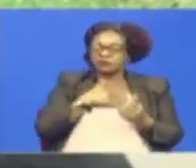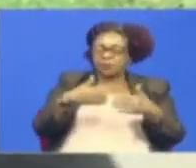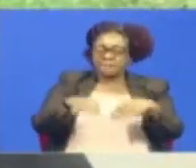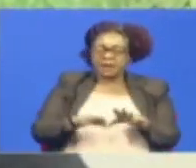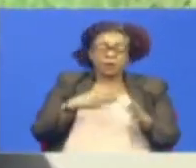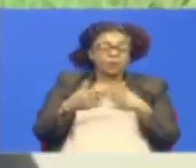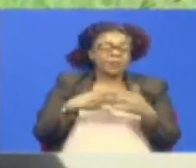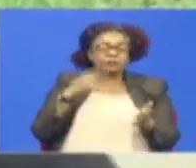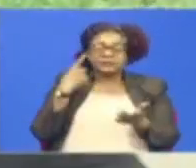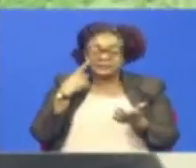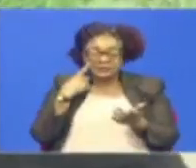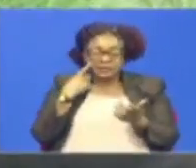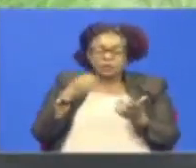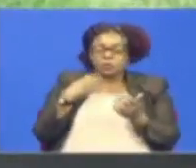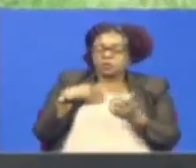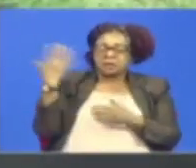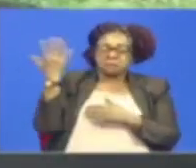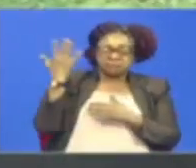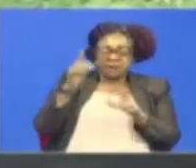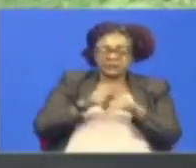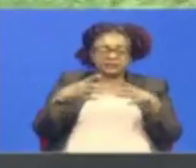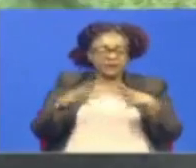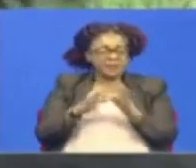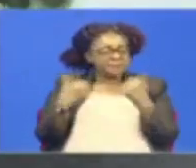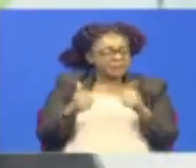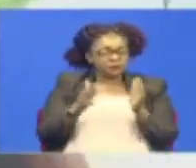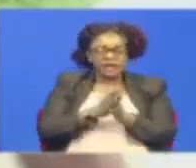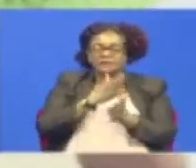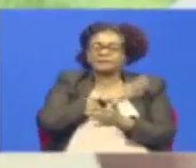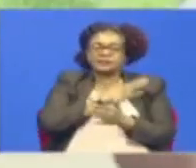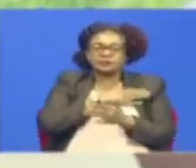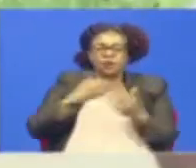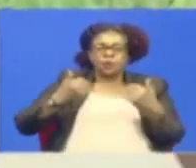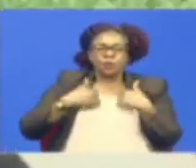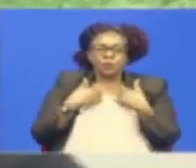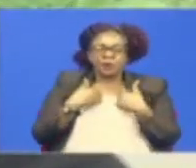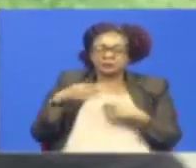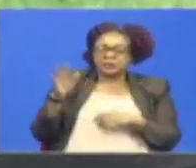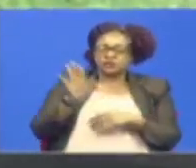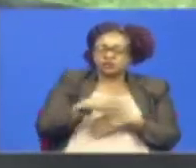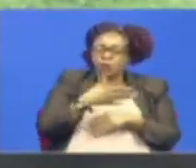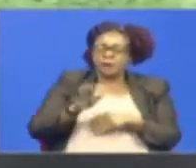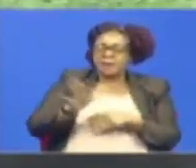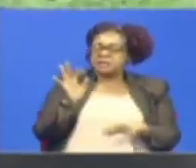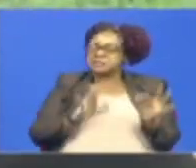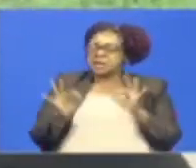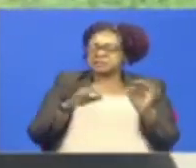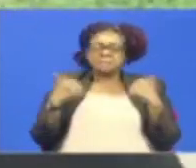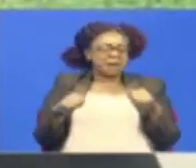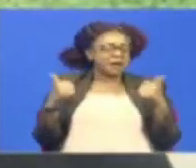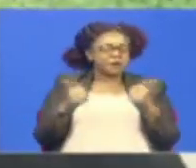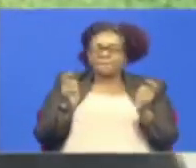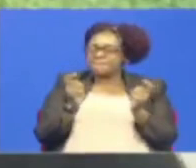mwona, hatuja toa rambirambi zetu kama familia na marafiki, hatuja wekewa banyimbo zake, tukatike, tuko na uchungu